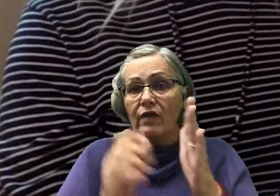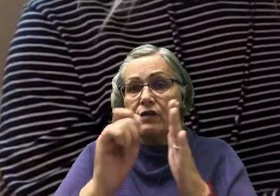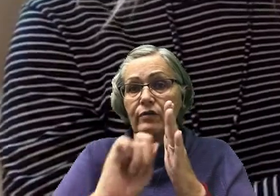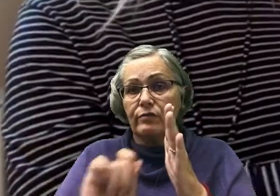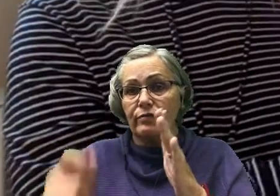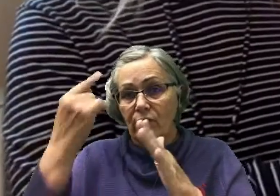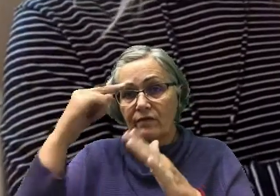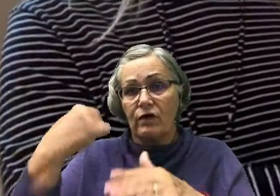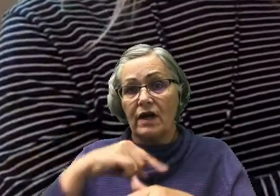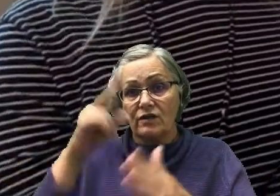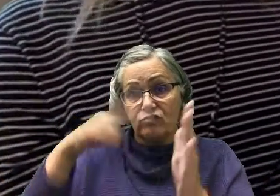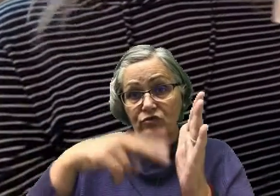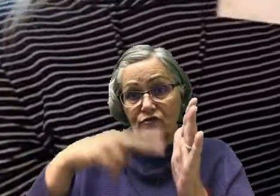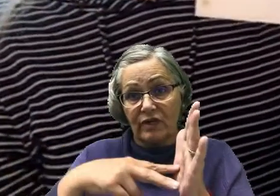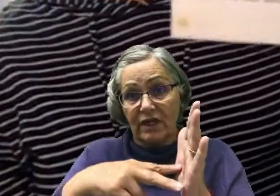also